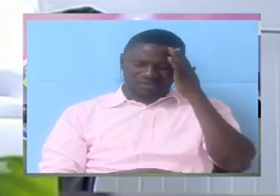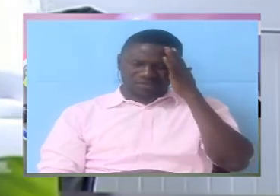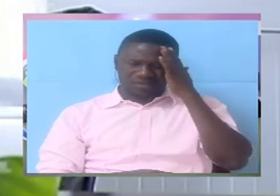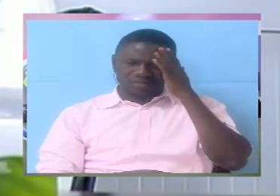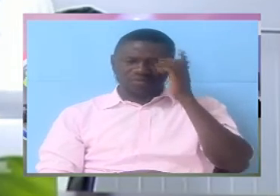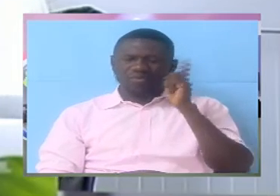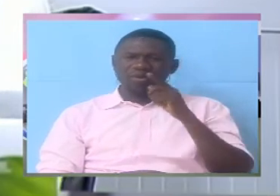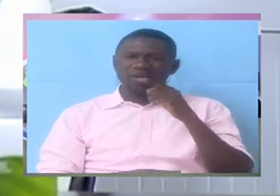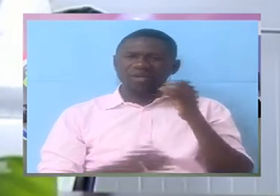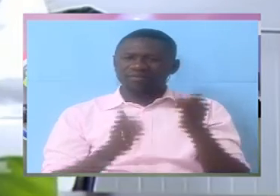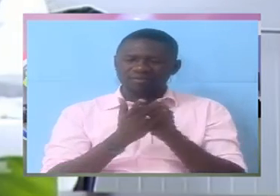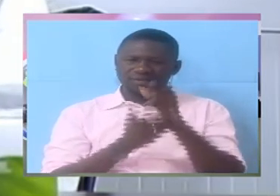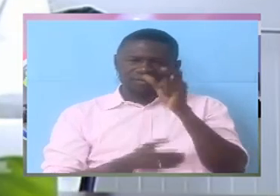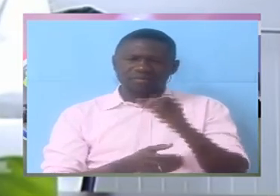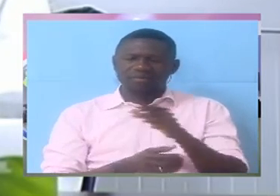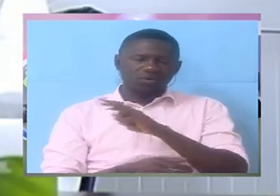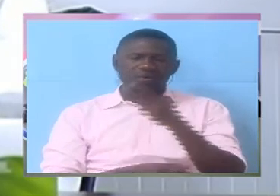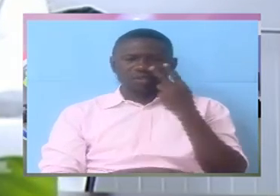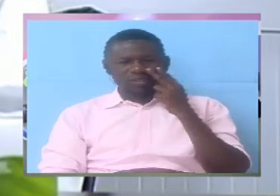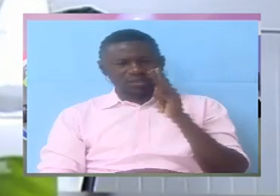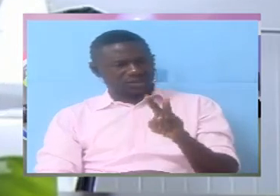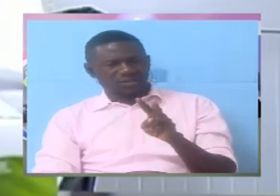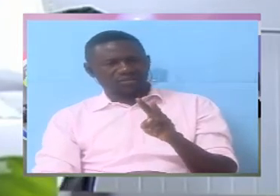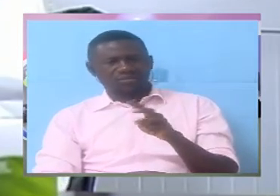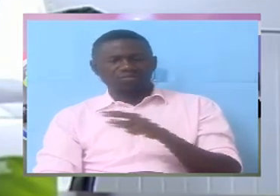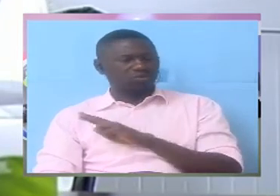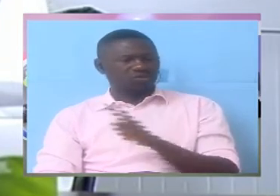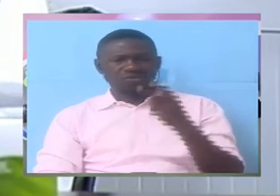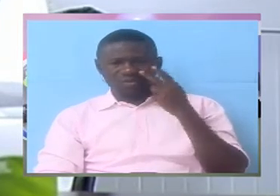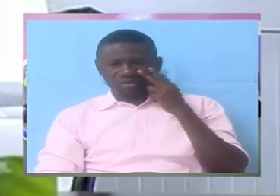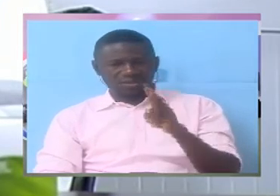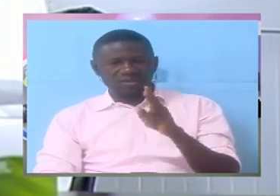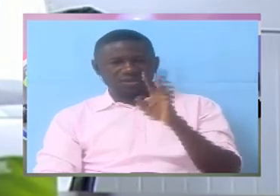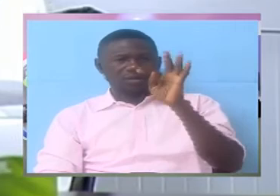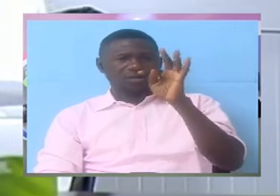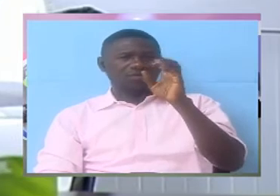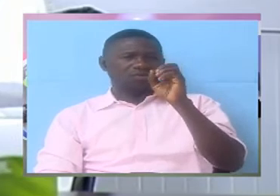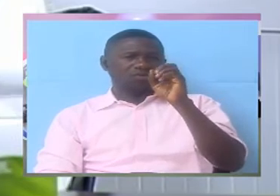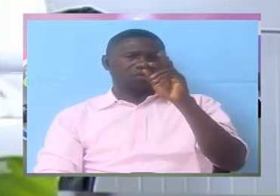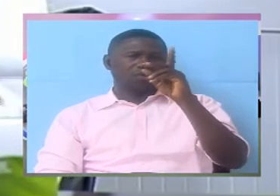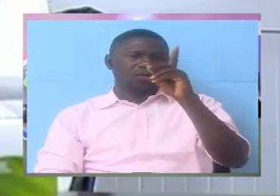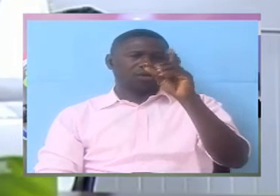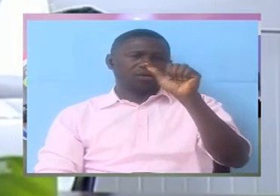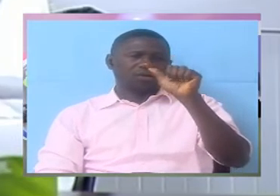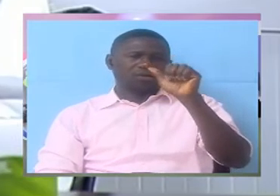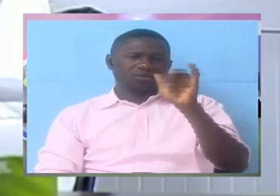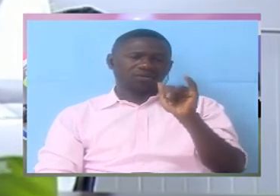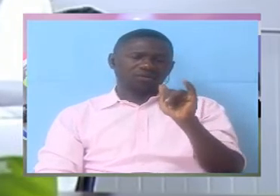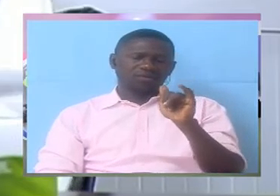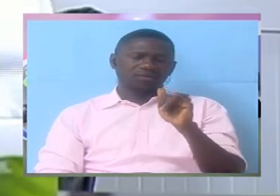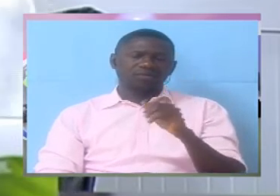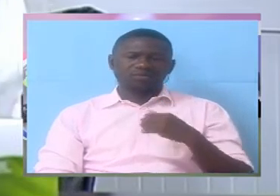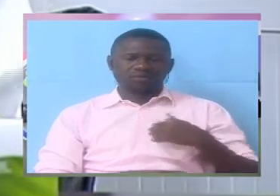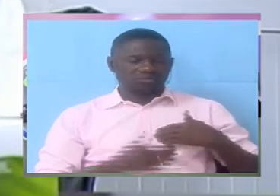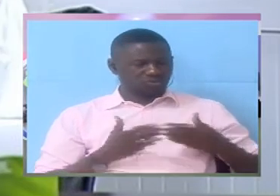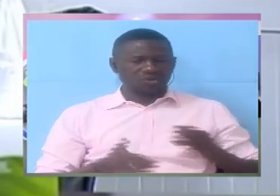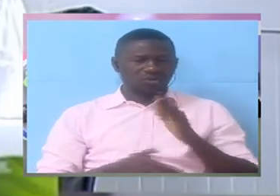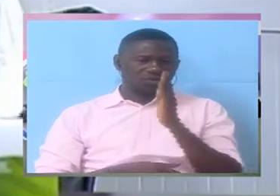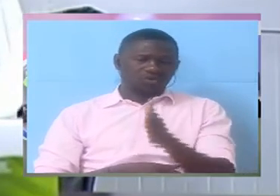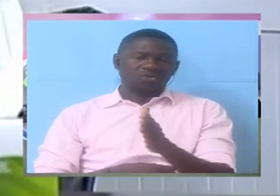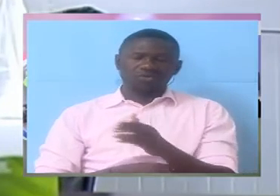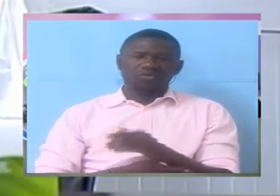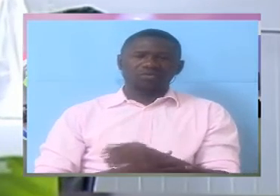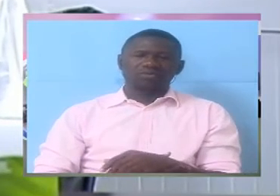these people touching anybody. Honest to God and heavens. Honest to God and